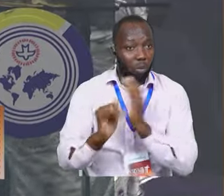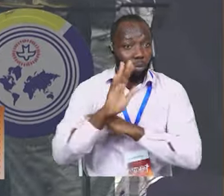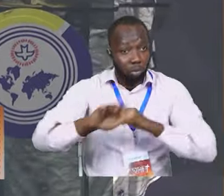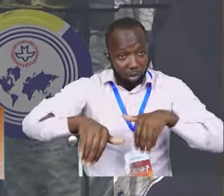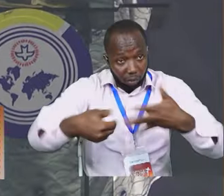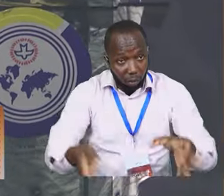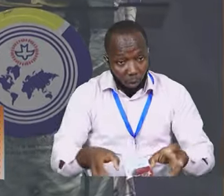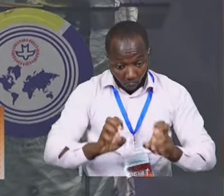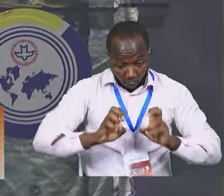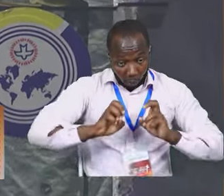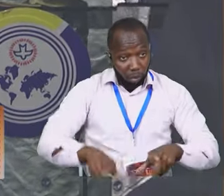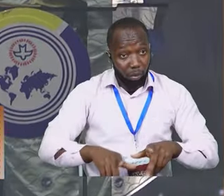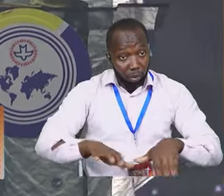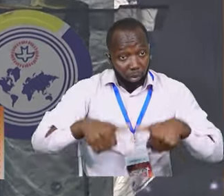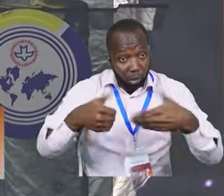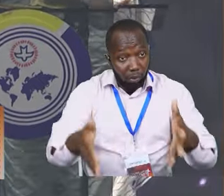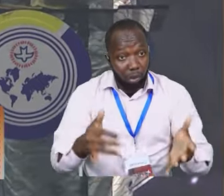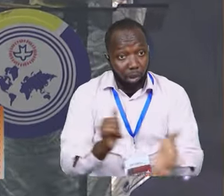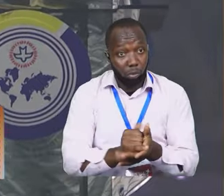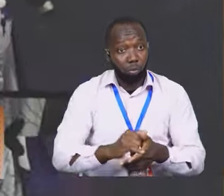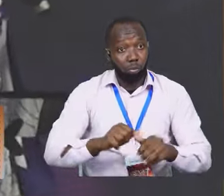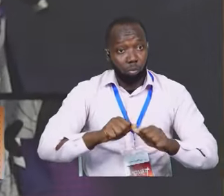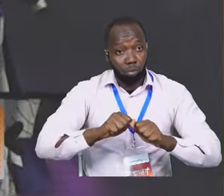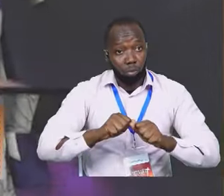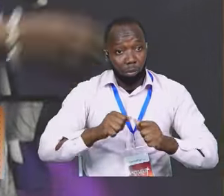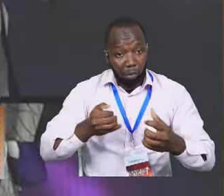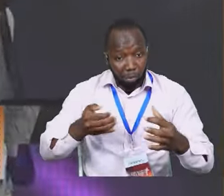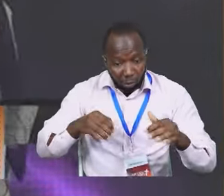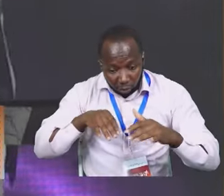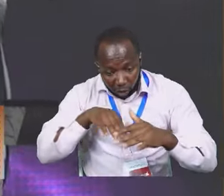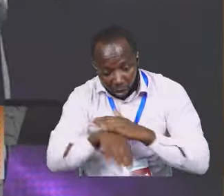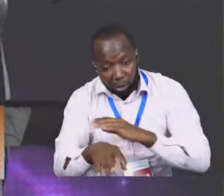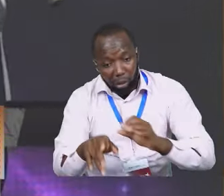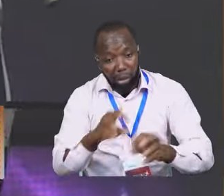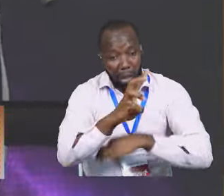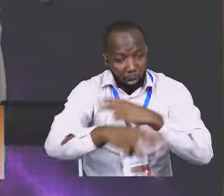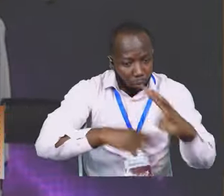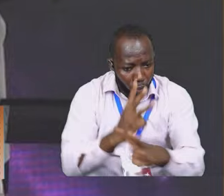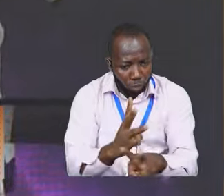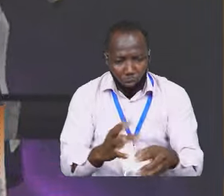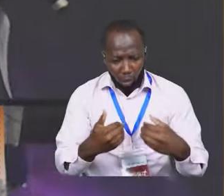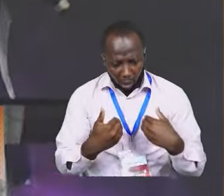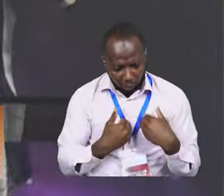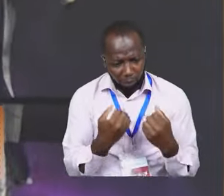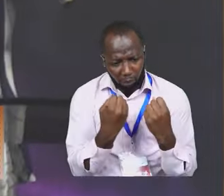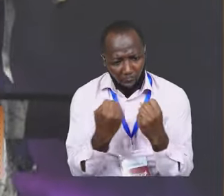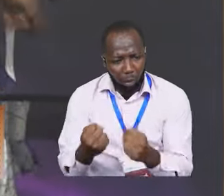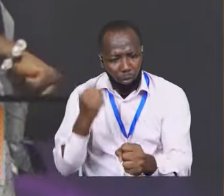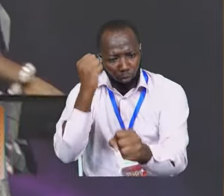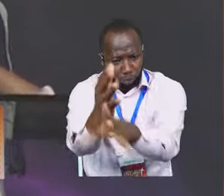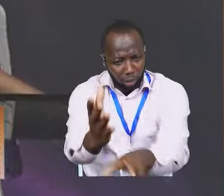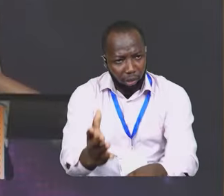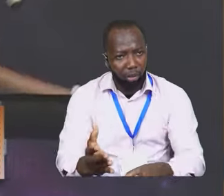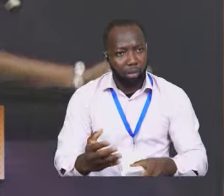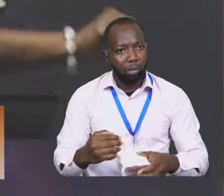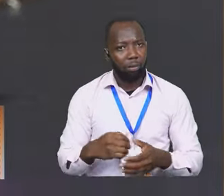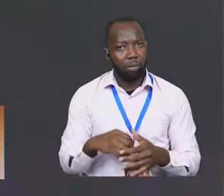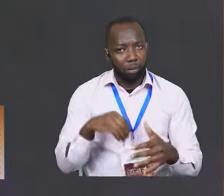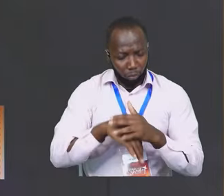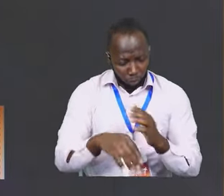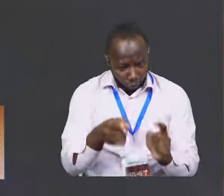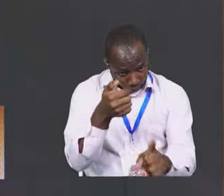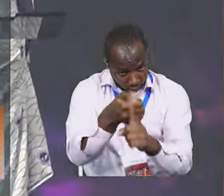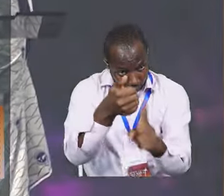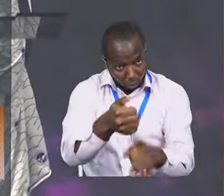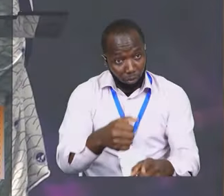why we have the opportunity to go into the world. You have power. It's